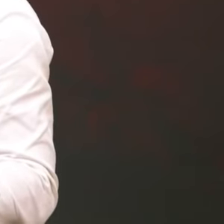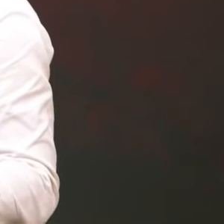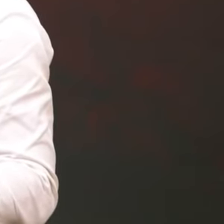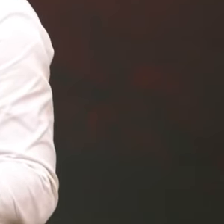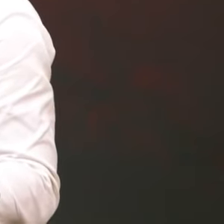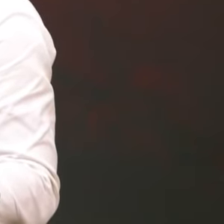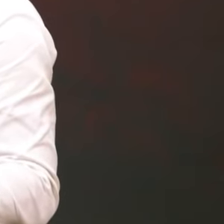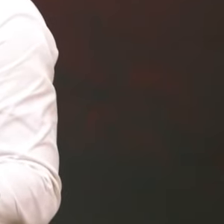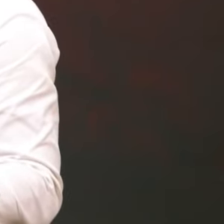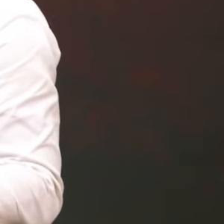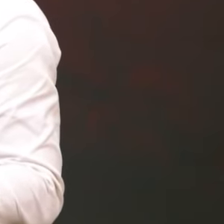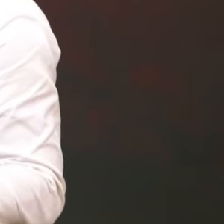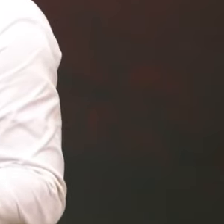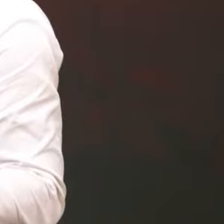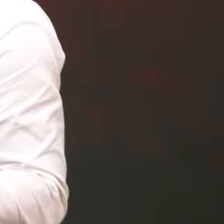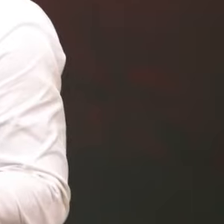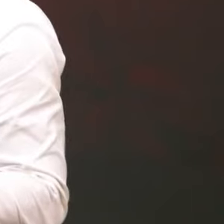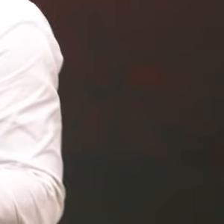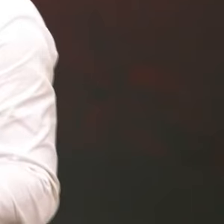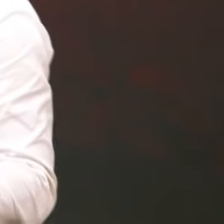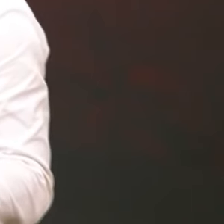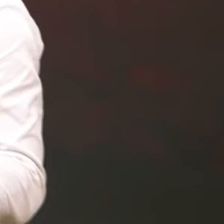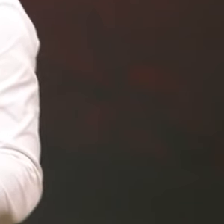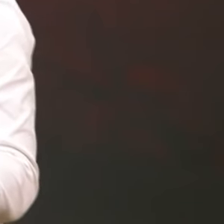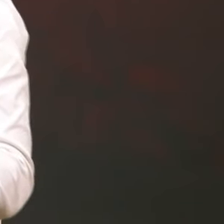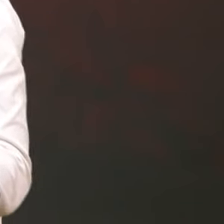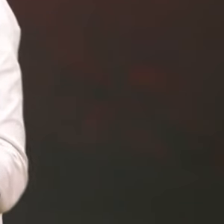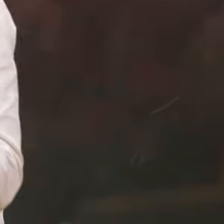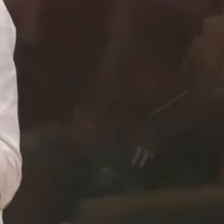unto thee.